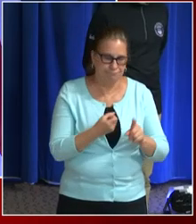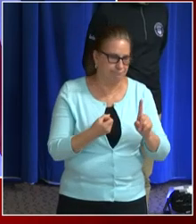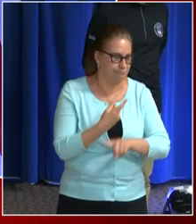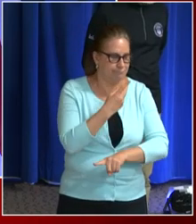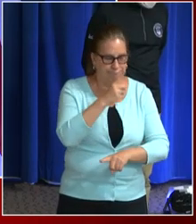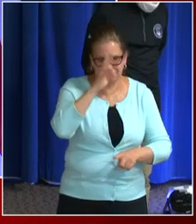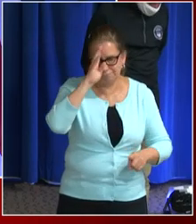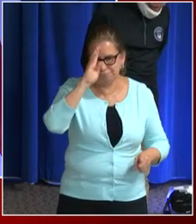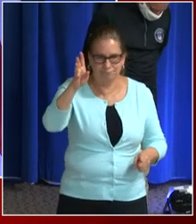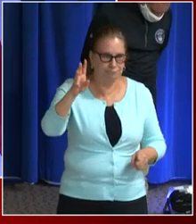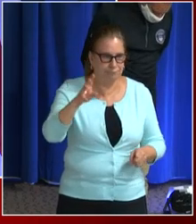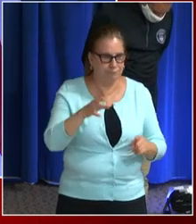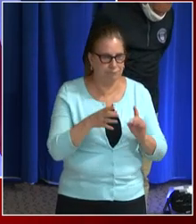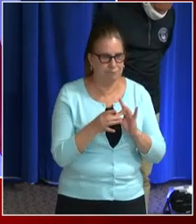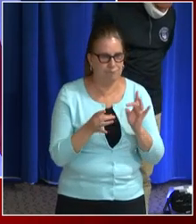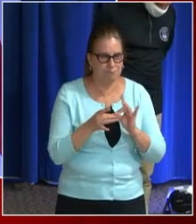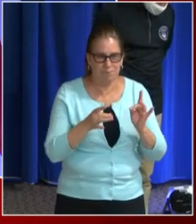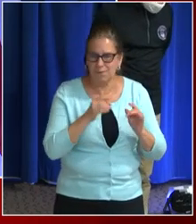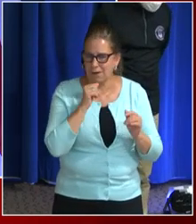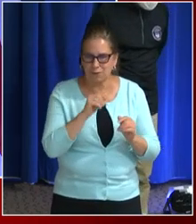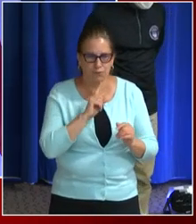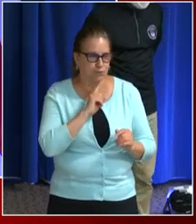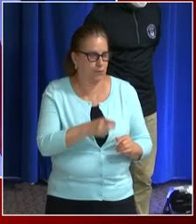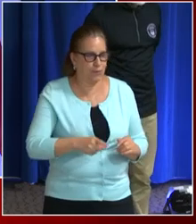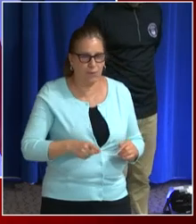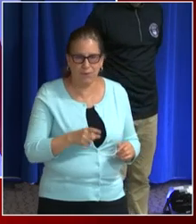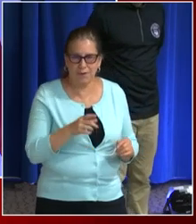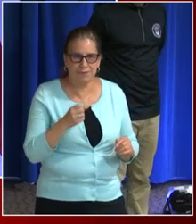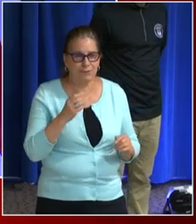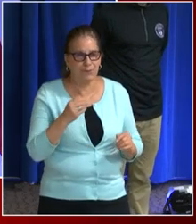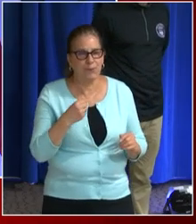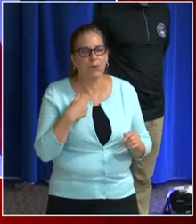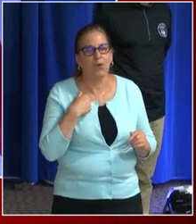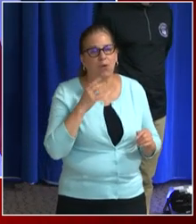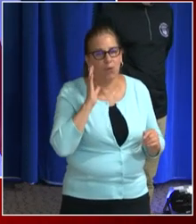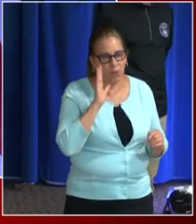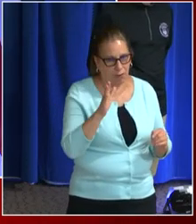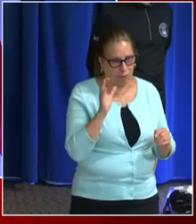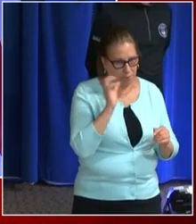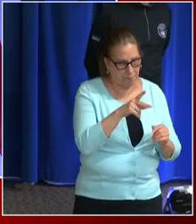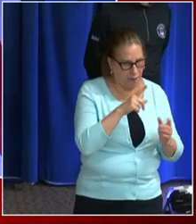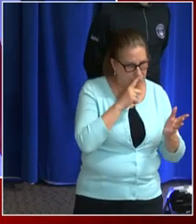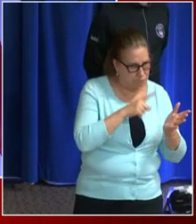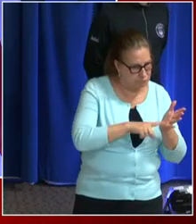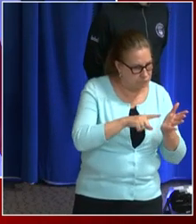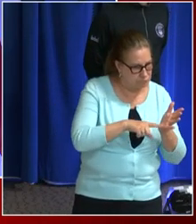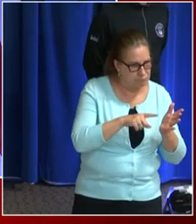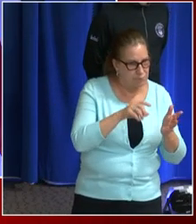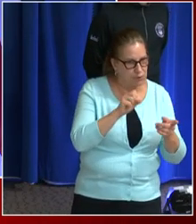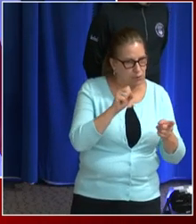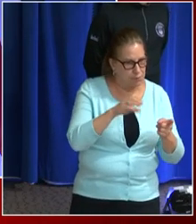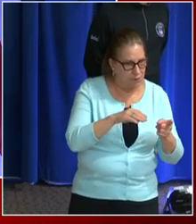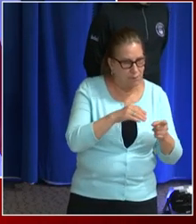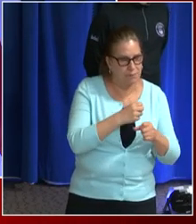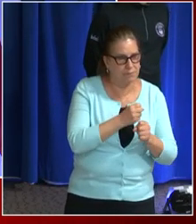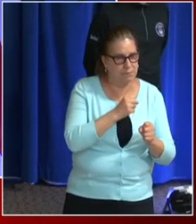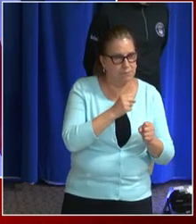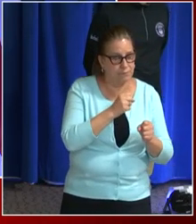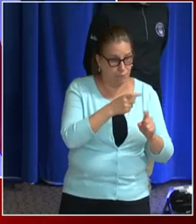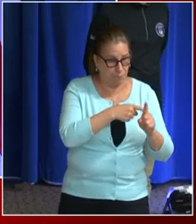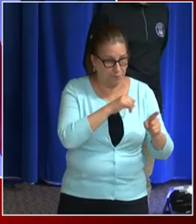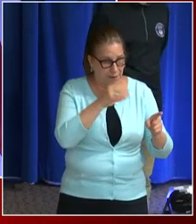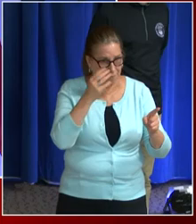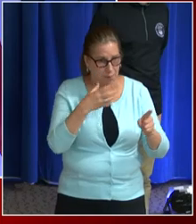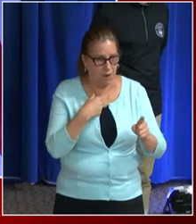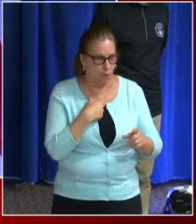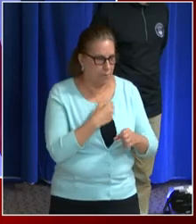of allegations, we'll go back and take a very, very close look to ensure that the police were respectful and